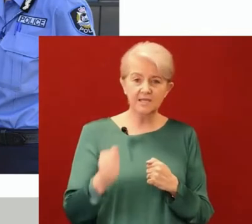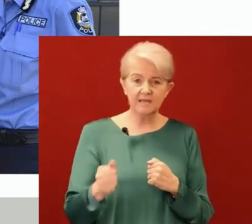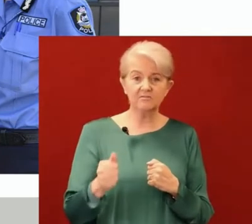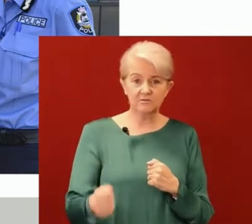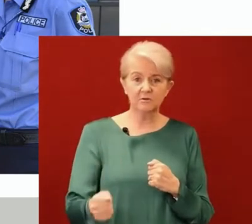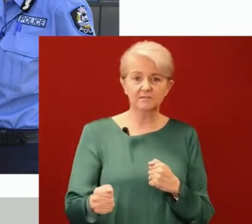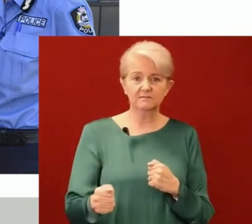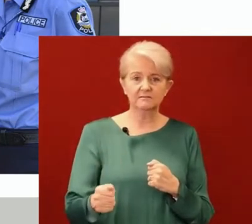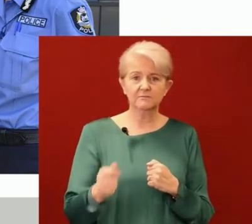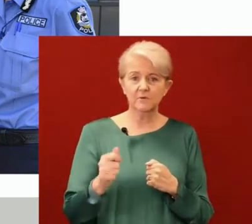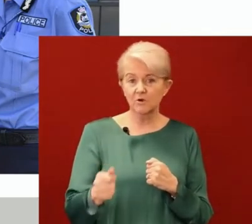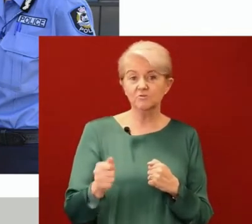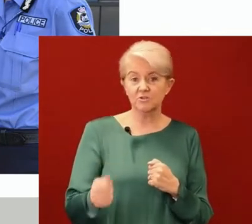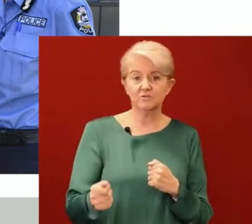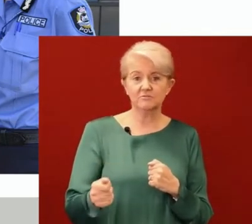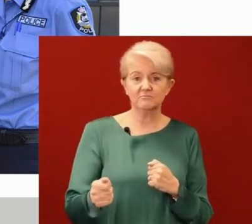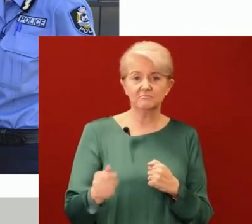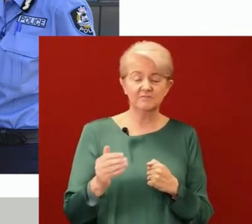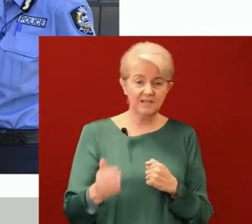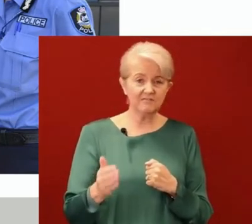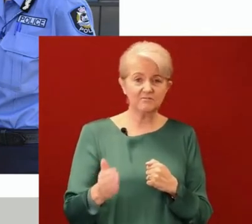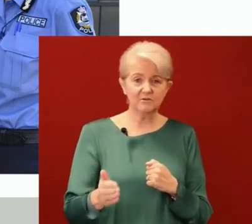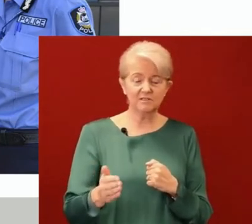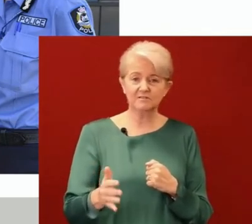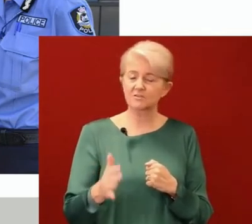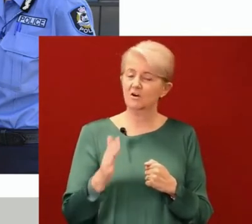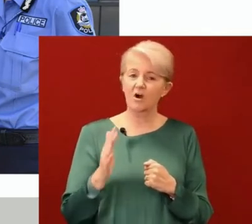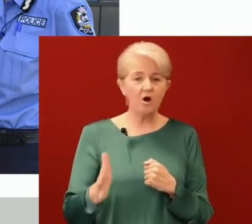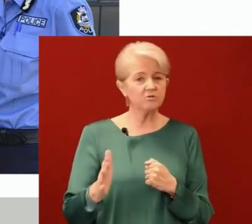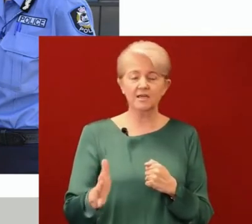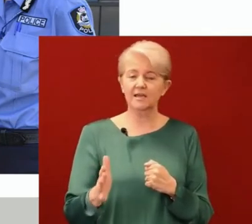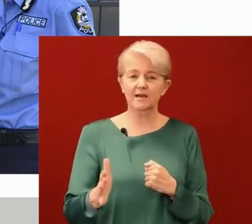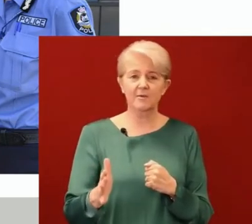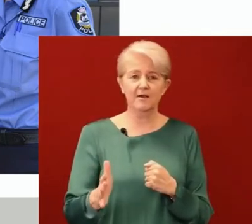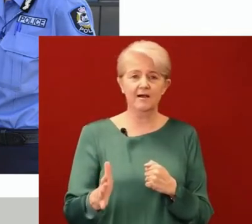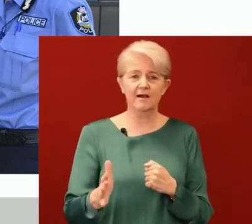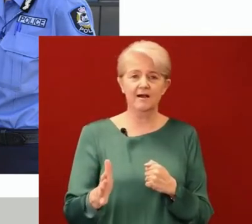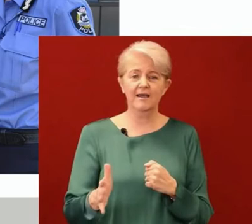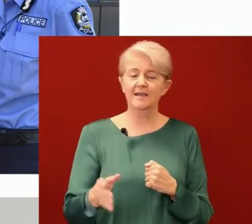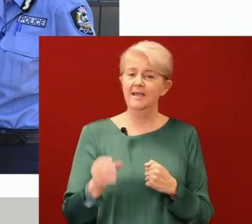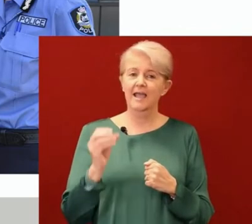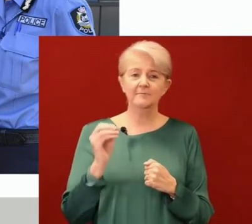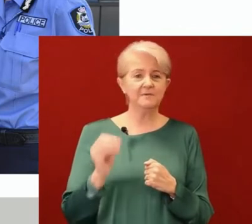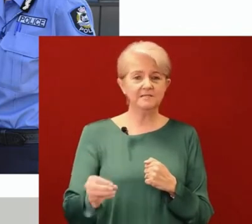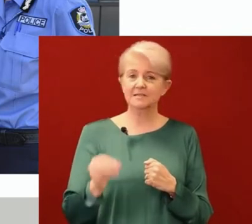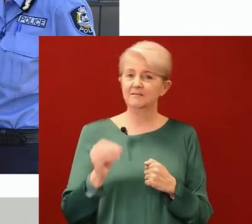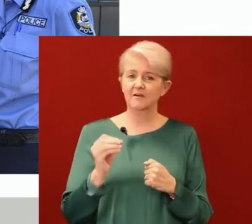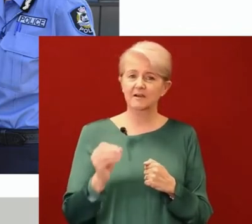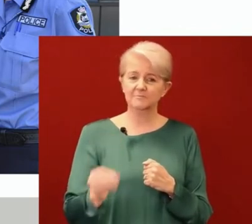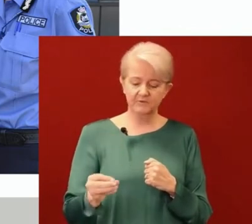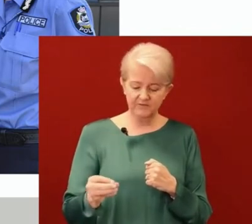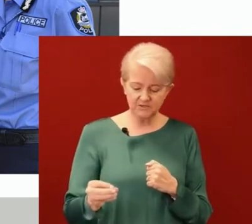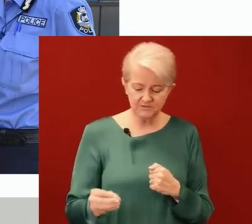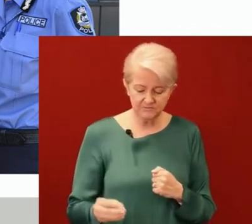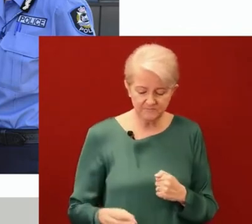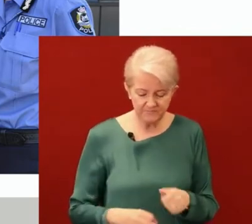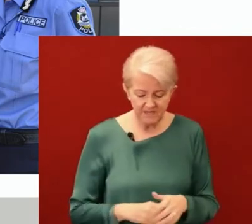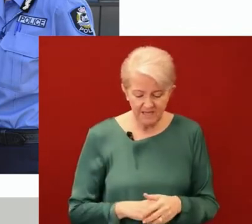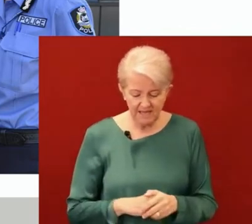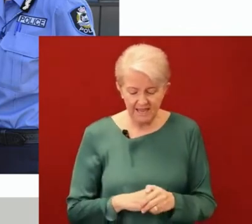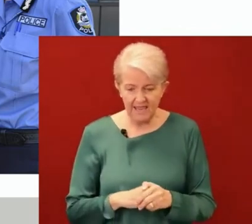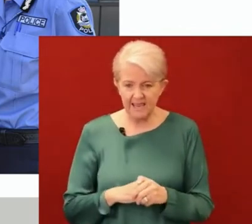what? You can get through it. We all do. You get through it. You just got to hold your head up high and be dignified and